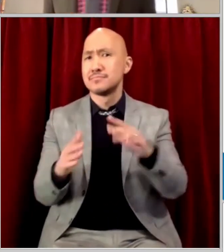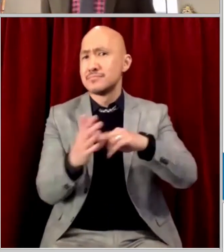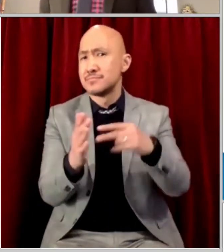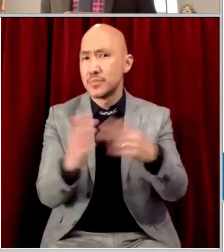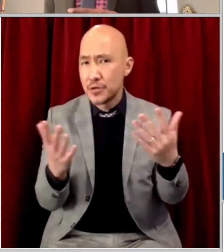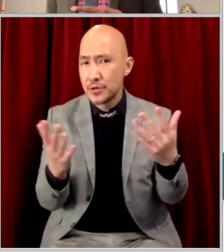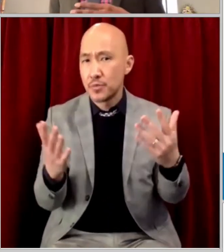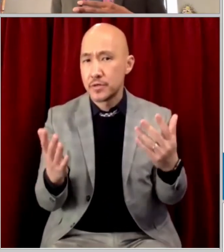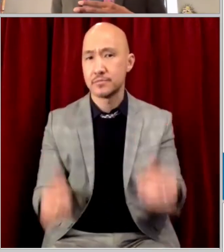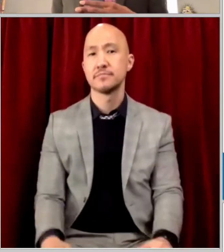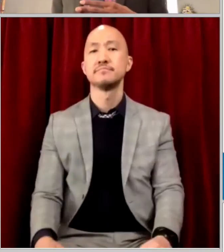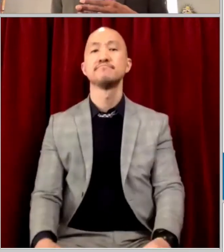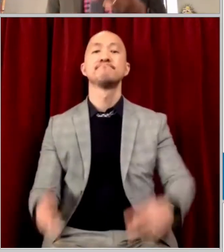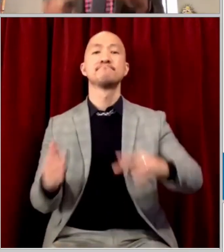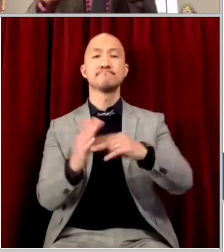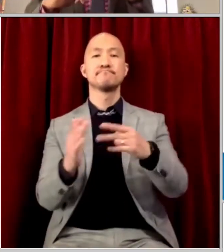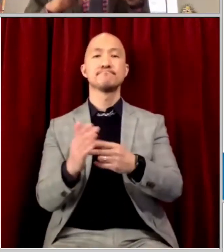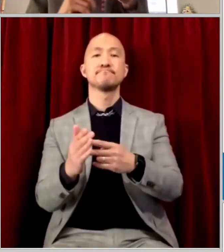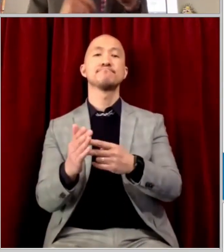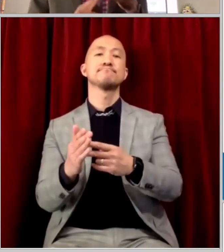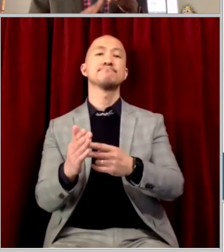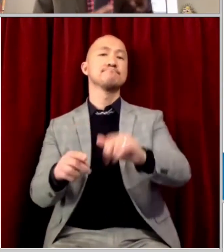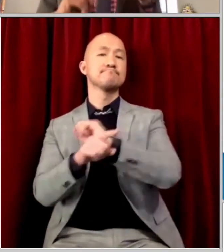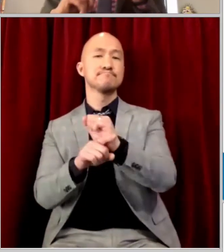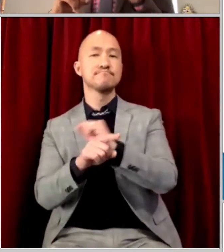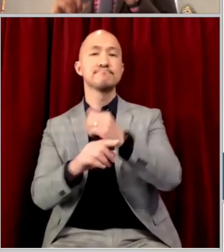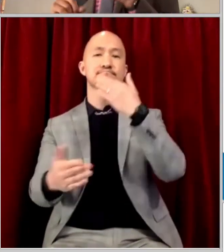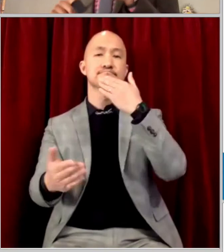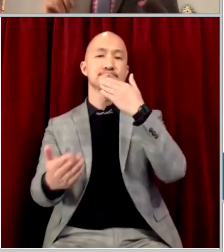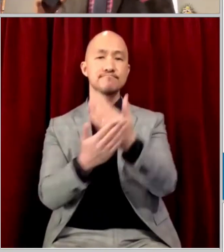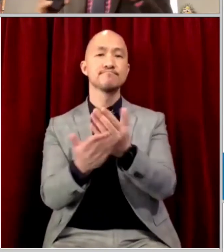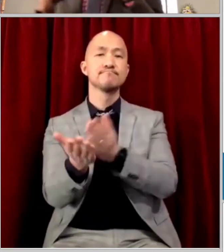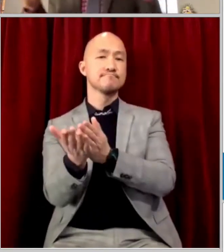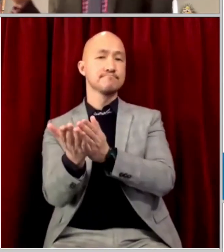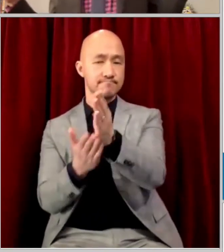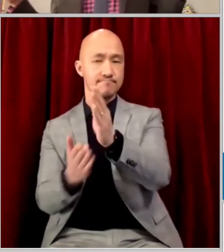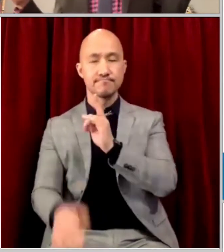and truth. And when we talk about truth, one of the things